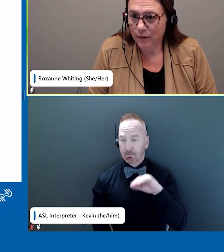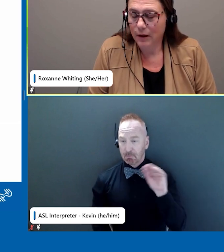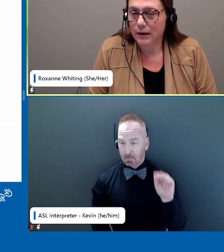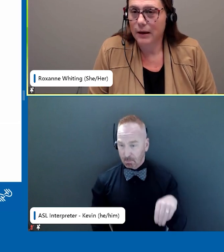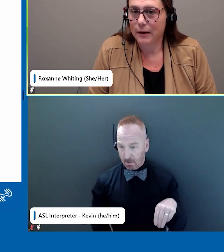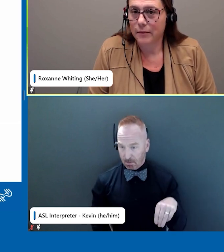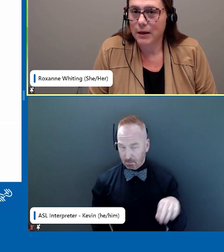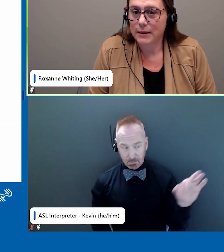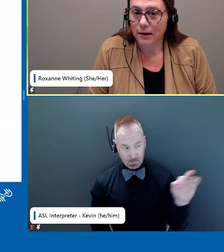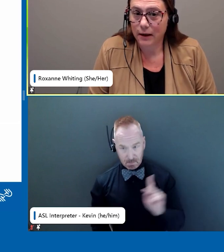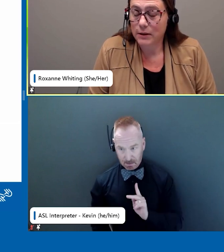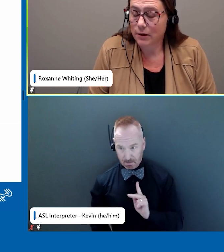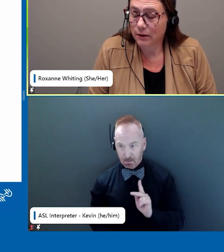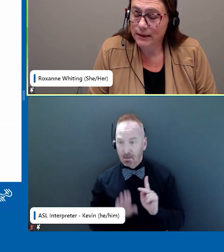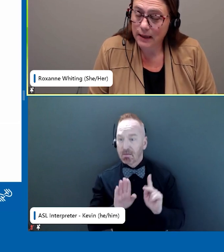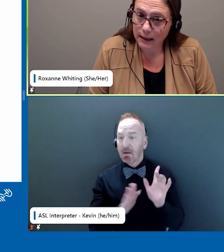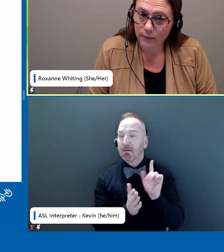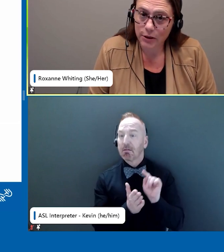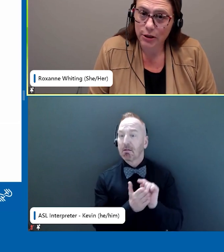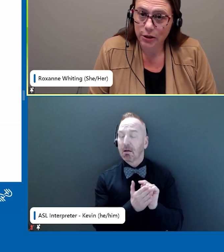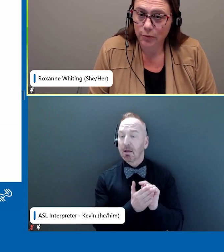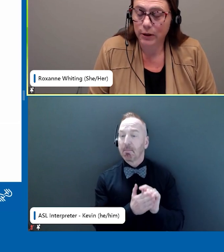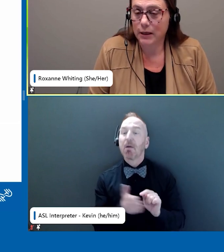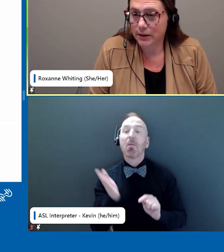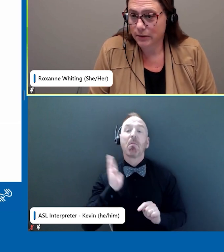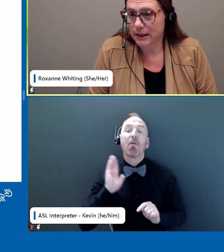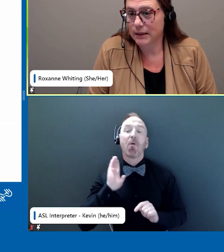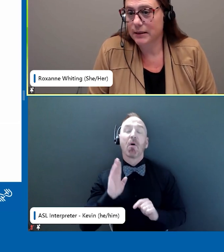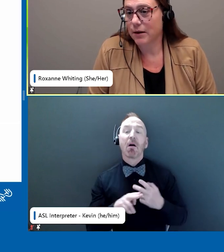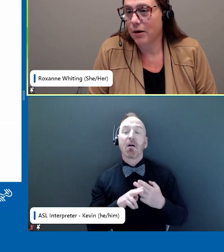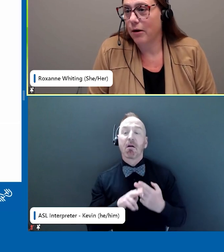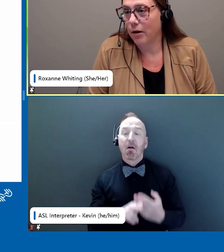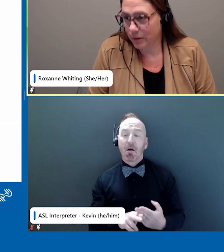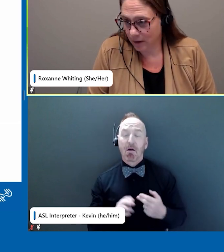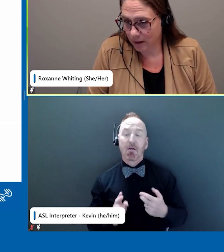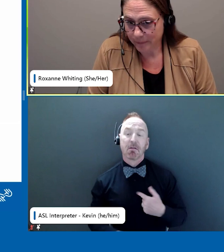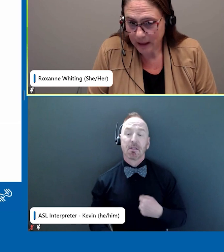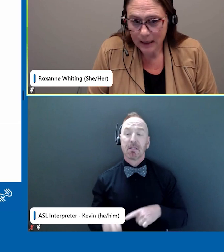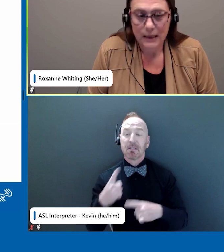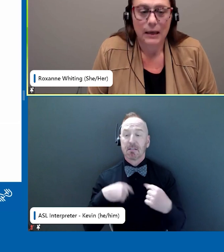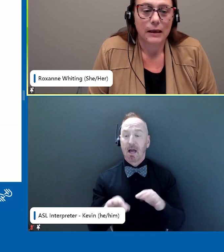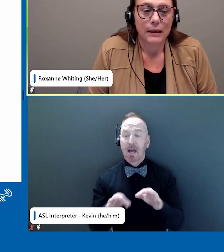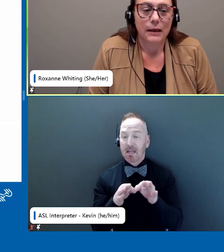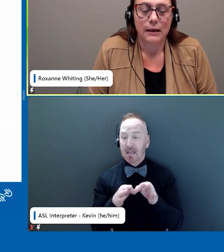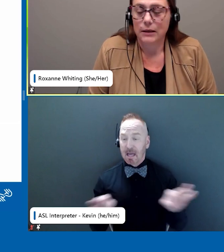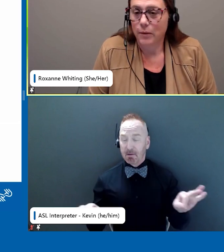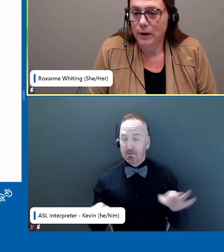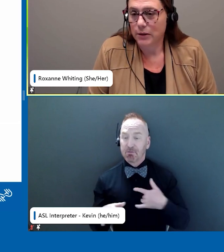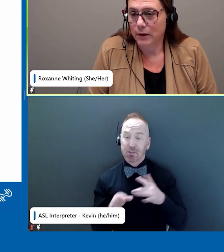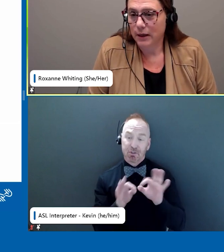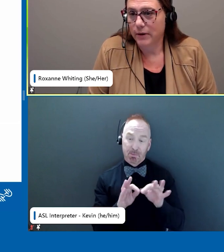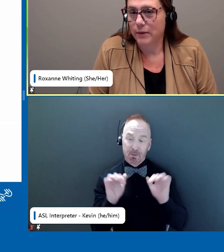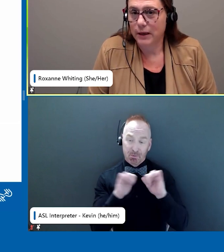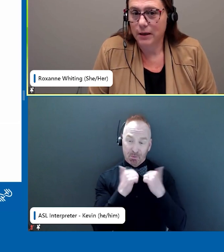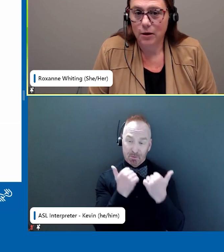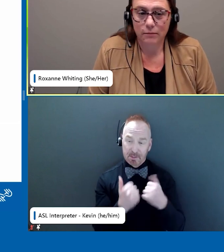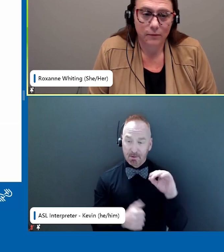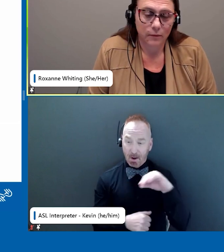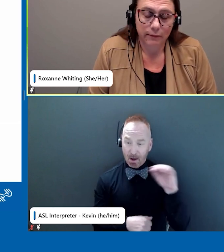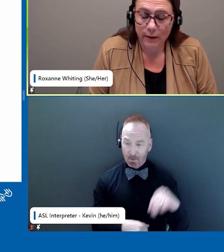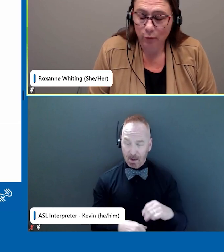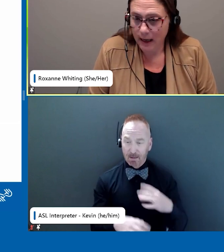time, Asign was called Sign Language Interpreting Associates Ottawa. In 2023,